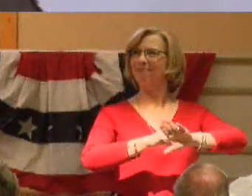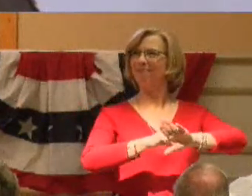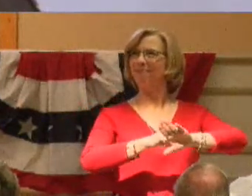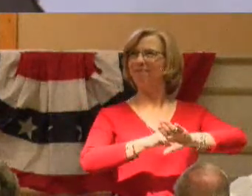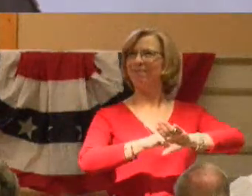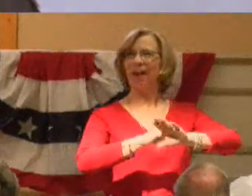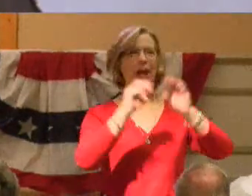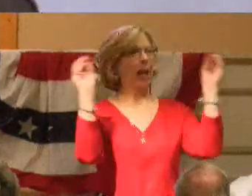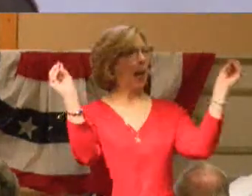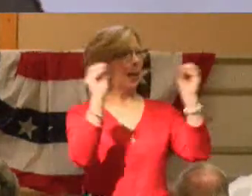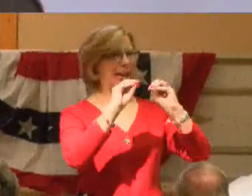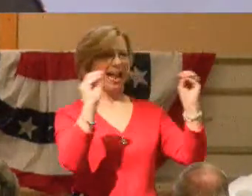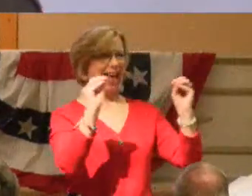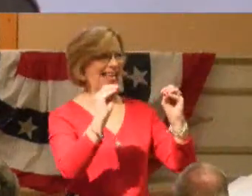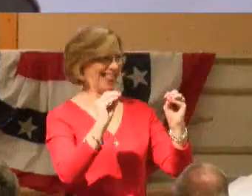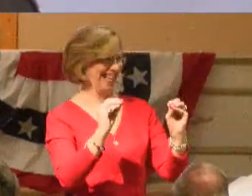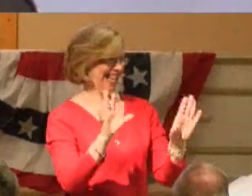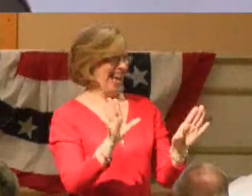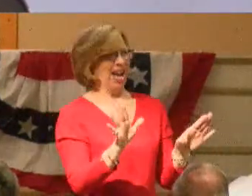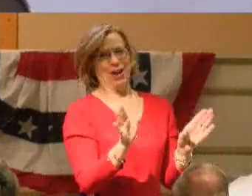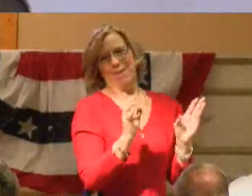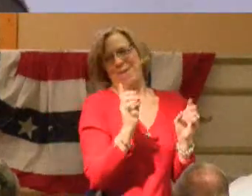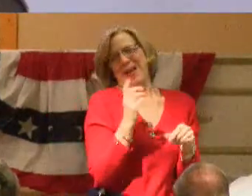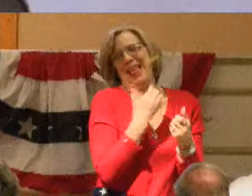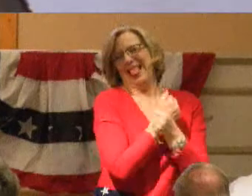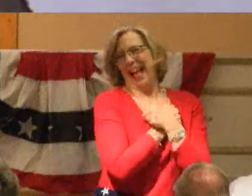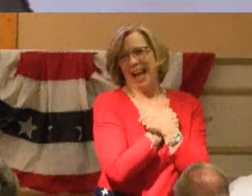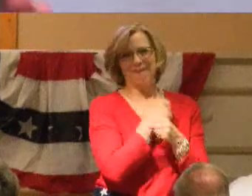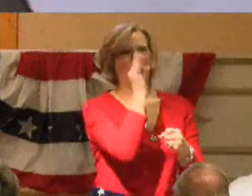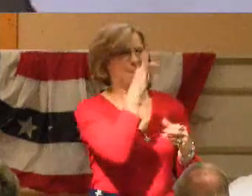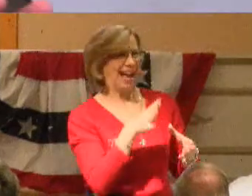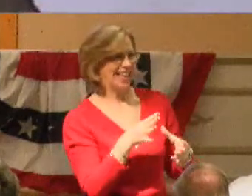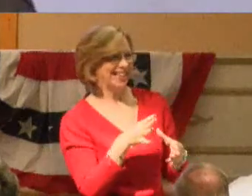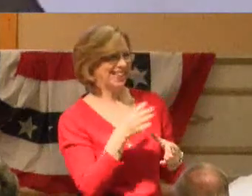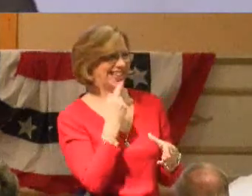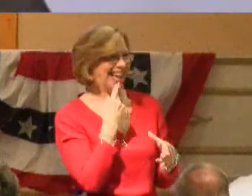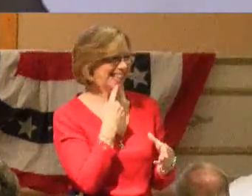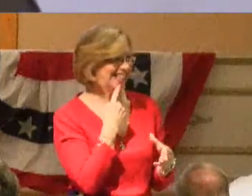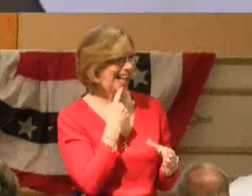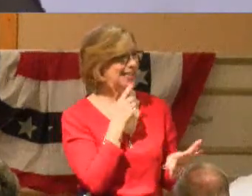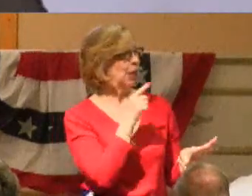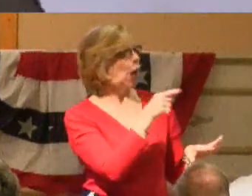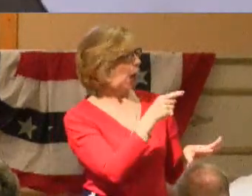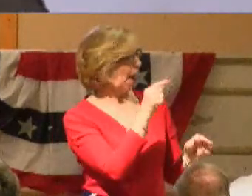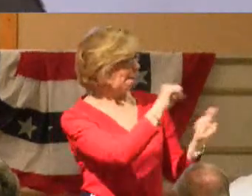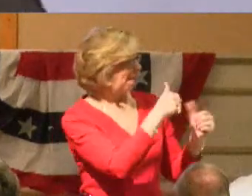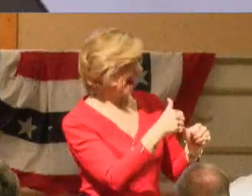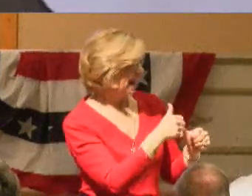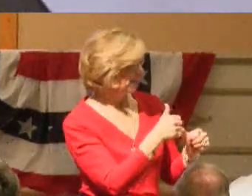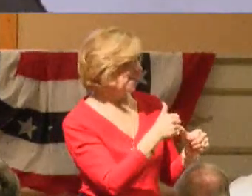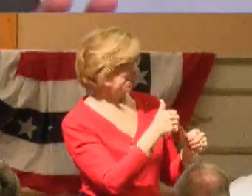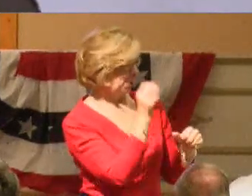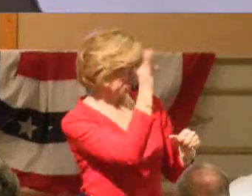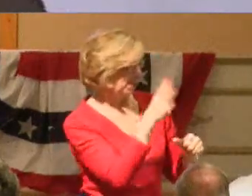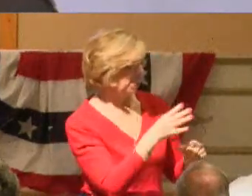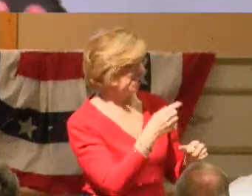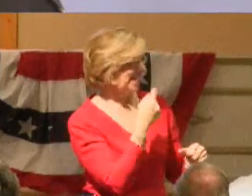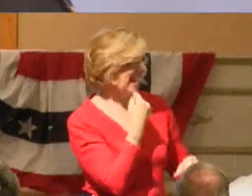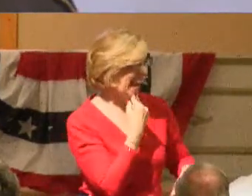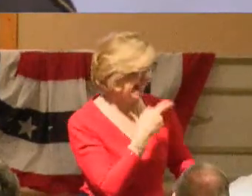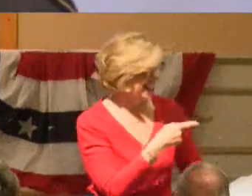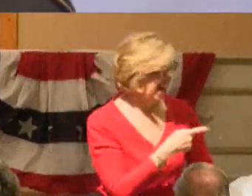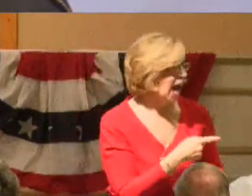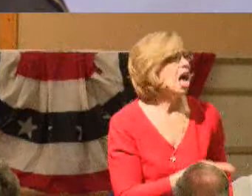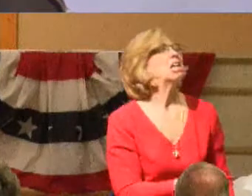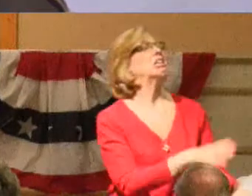There is nothing like a pastor in a Baptist church that excites another Baptist preacher more than to hear somebody